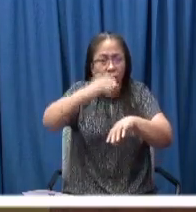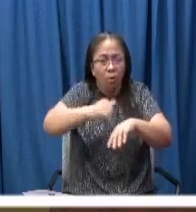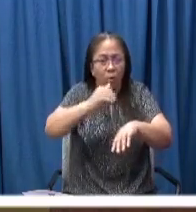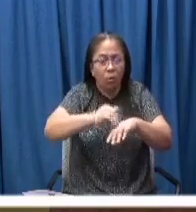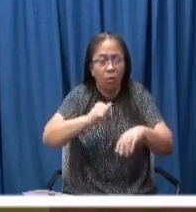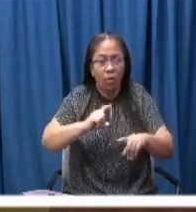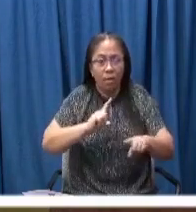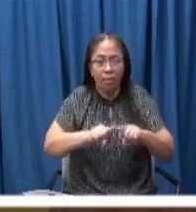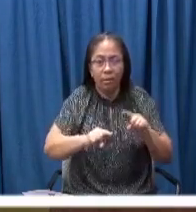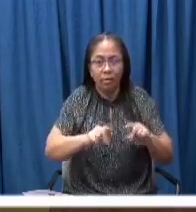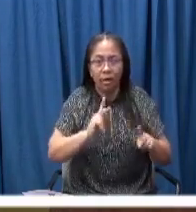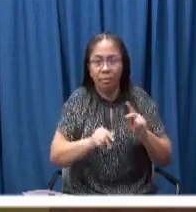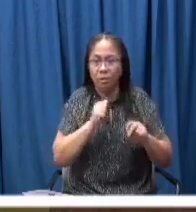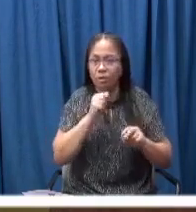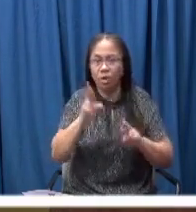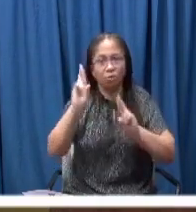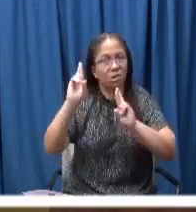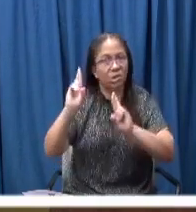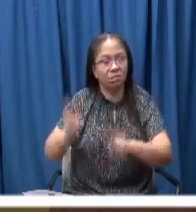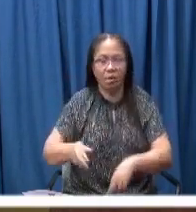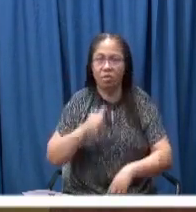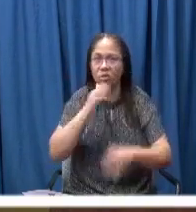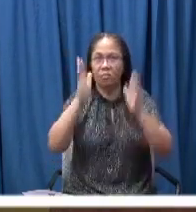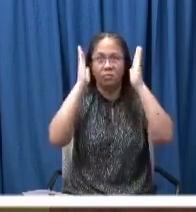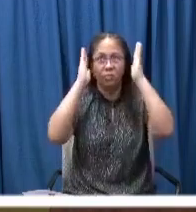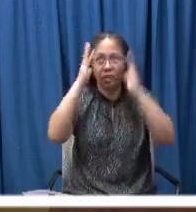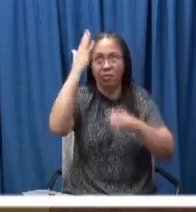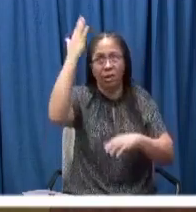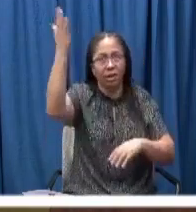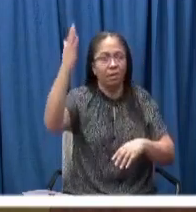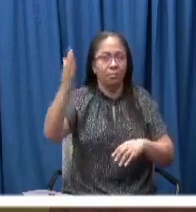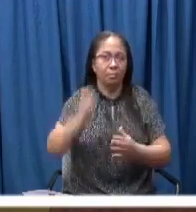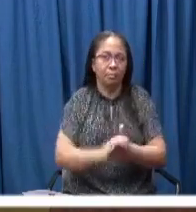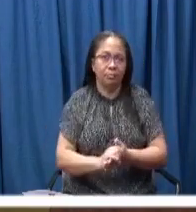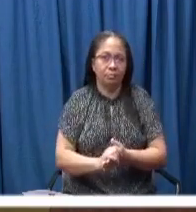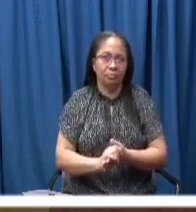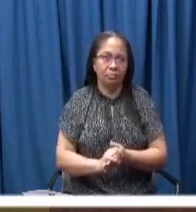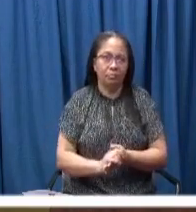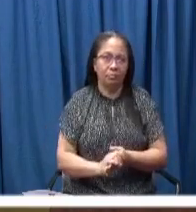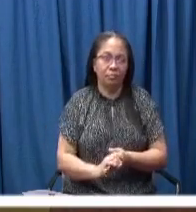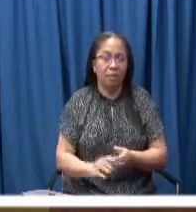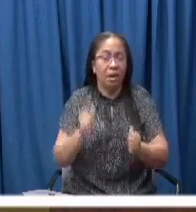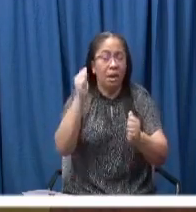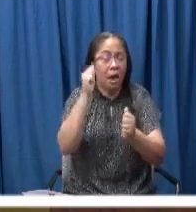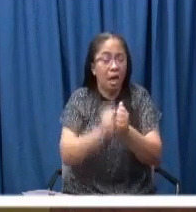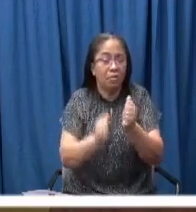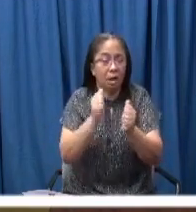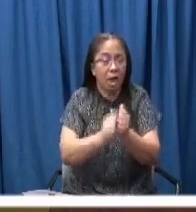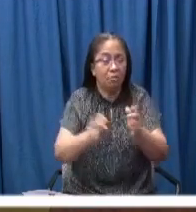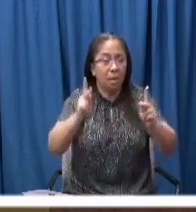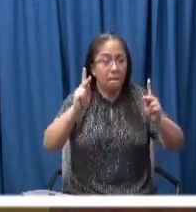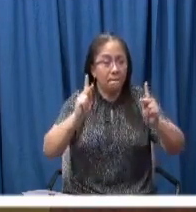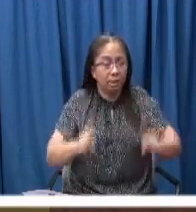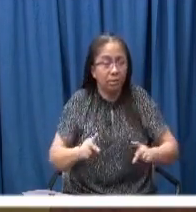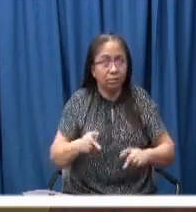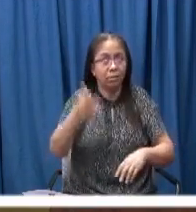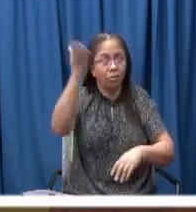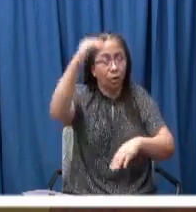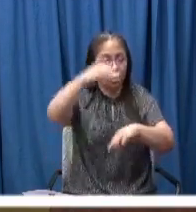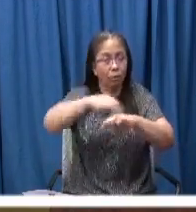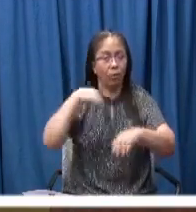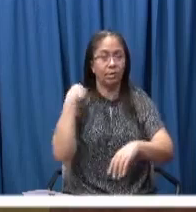not responding to that call. Because you know, every single one of us is called by